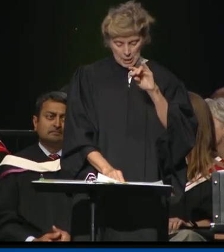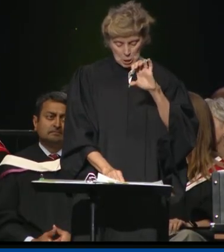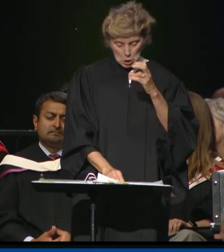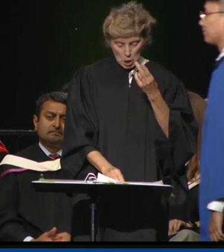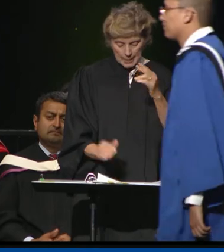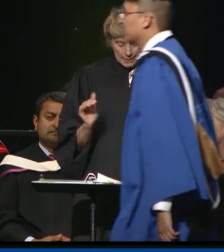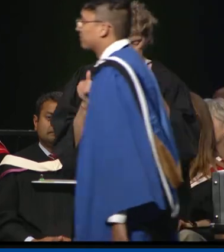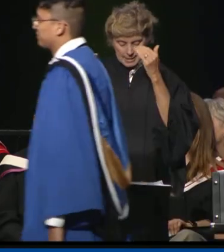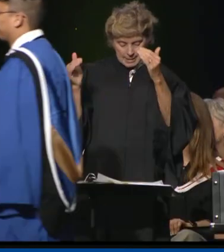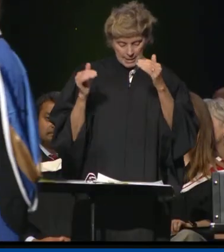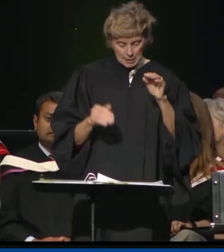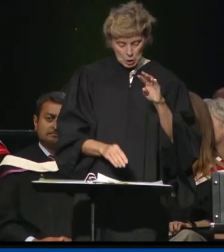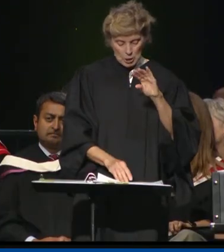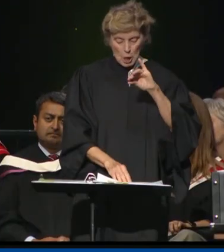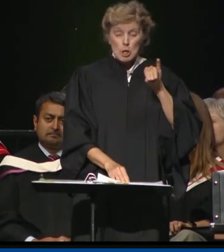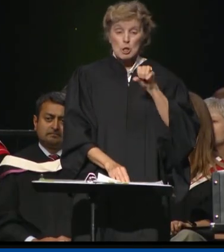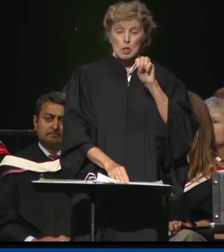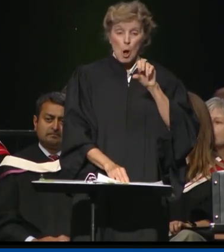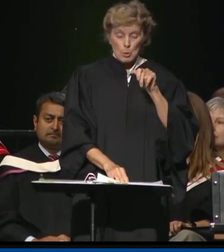Joseph Natividad.